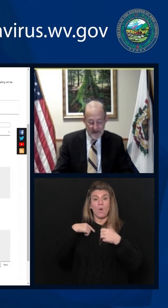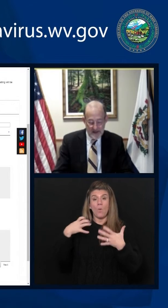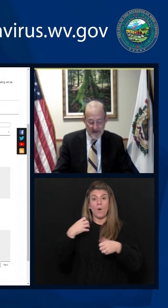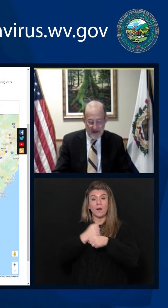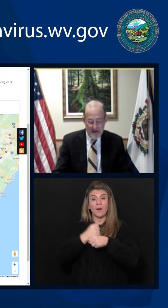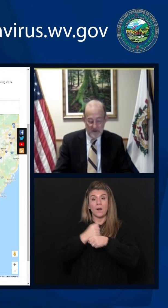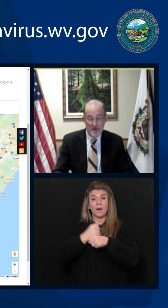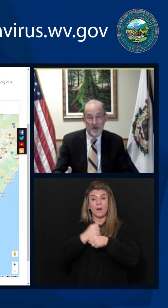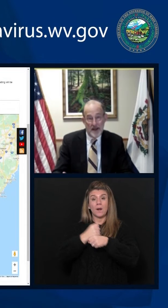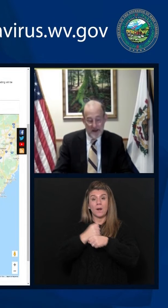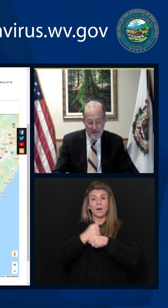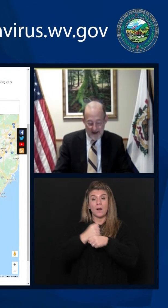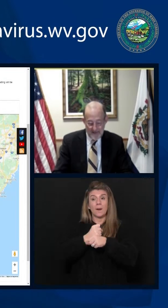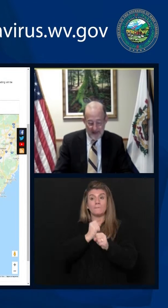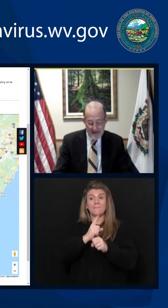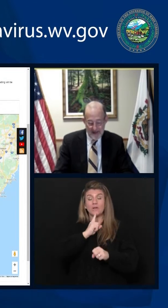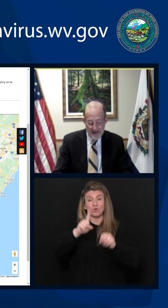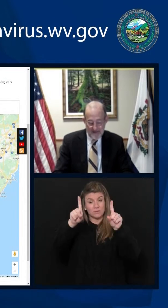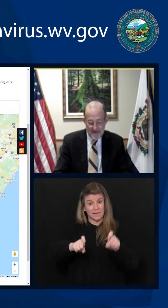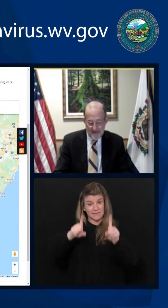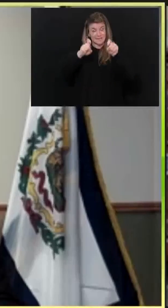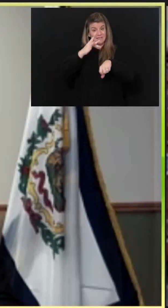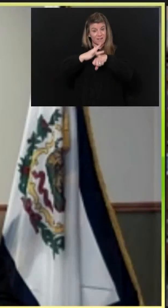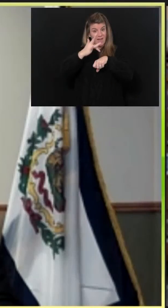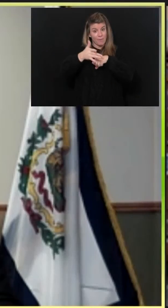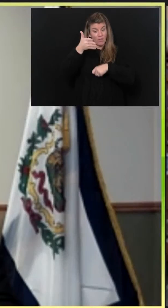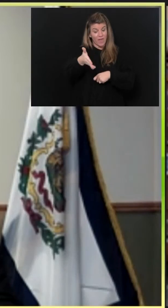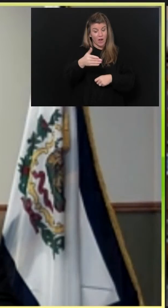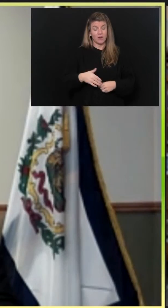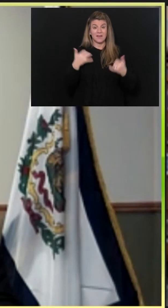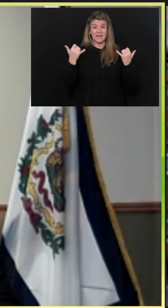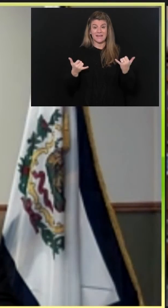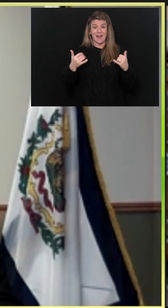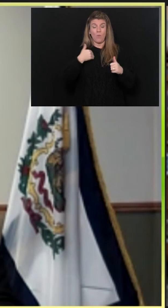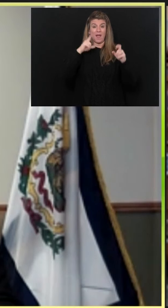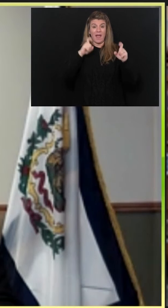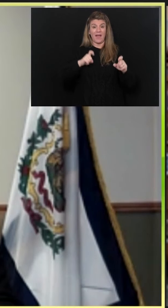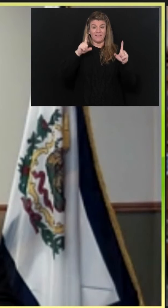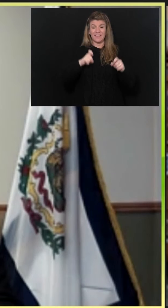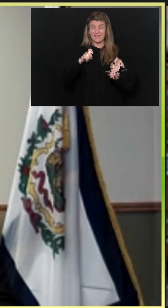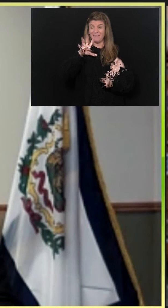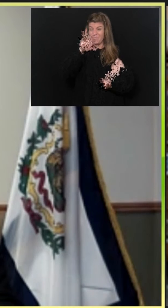sure testing is available. Today, we have testing in 50 of 55